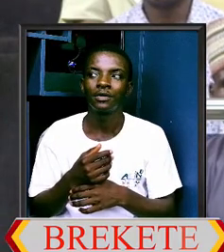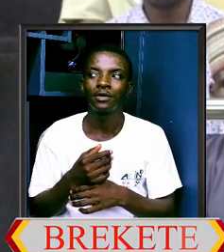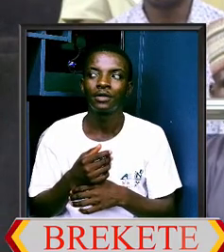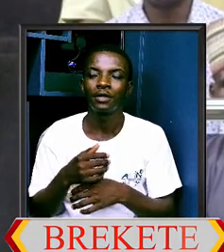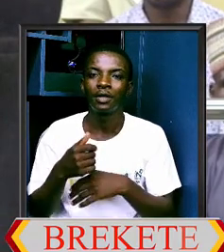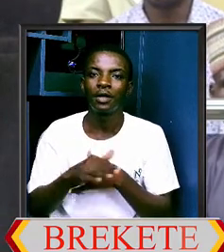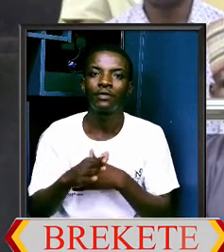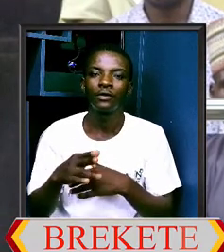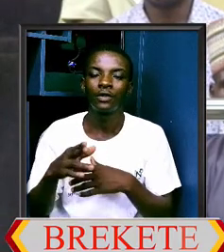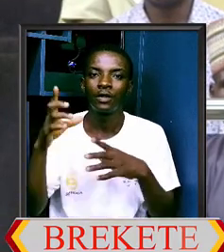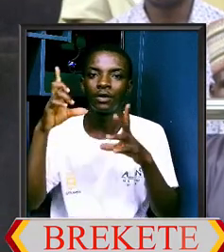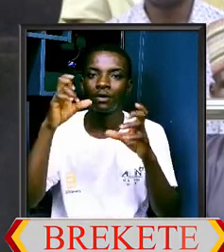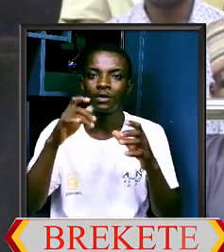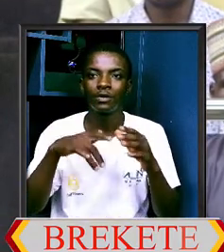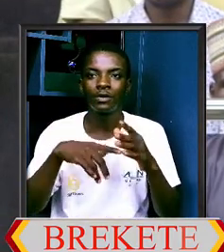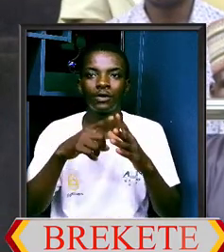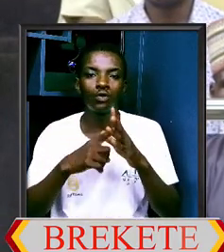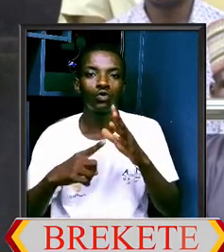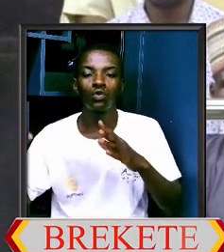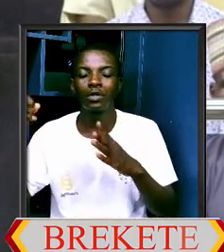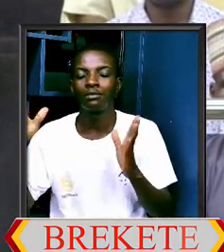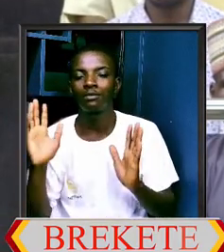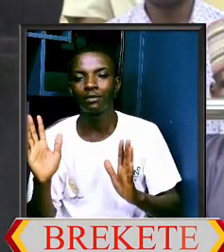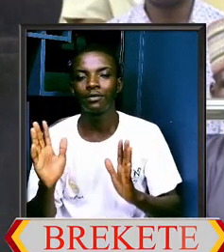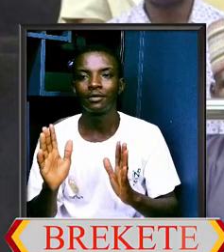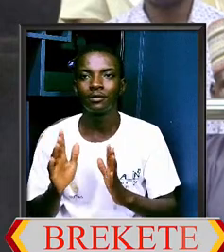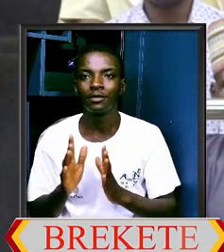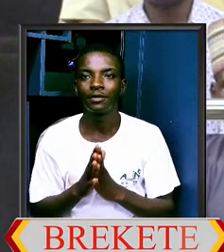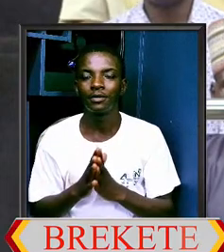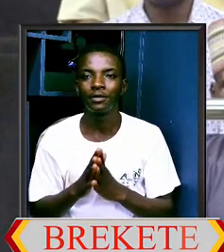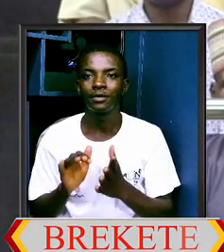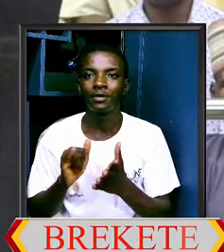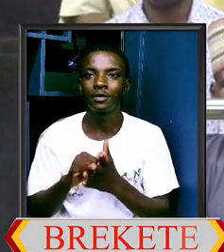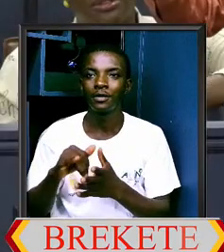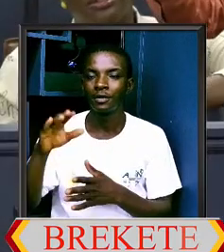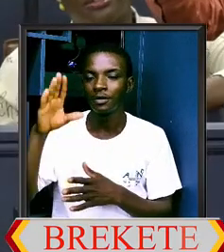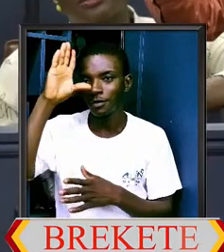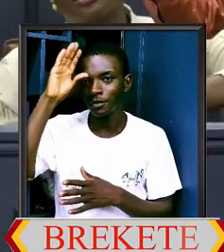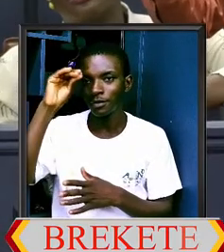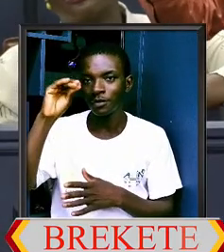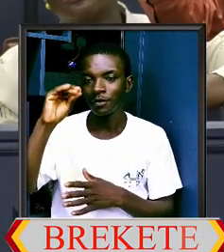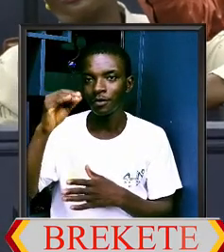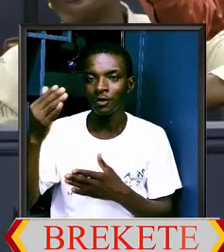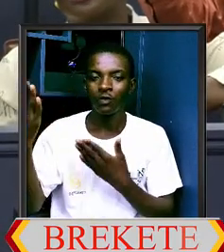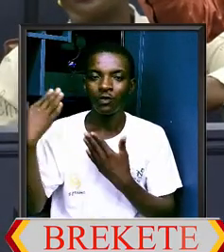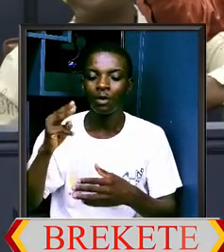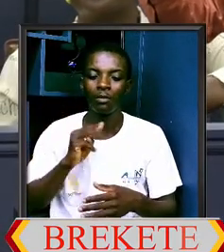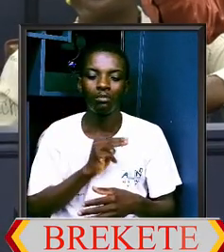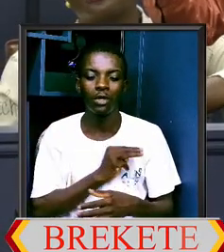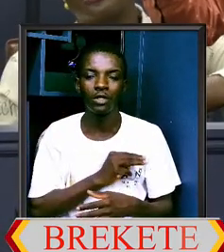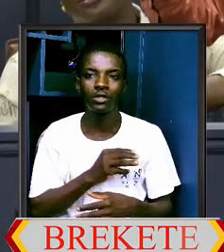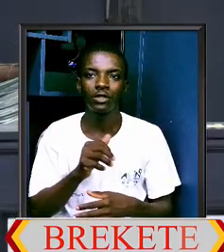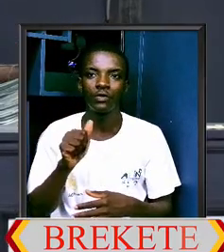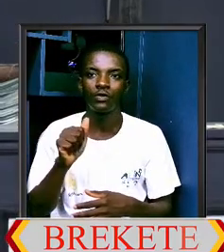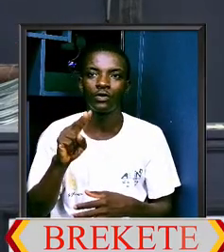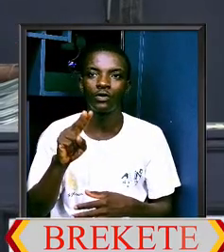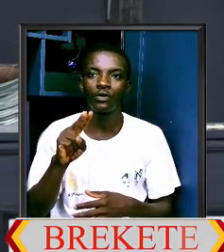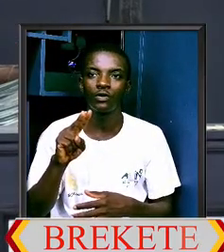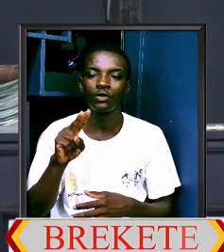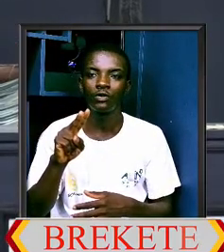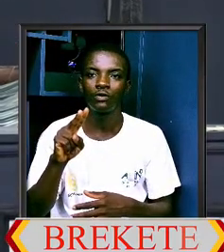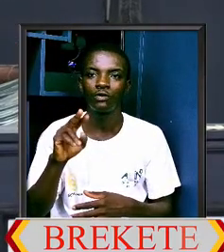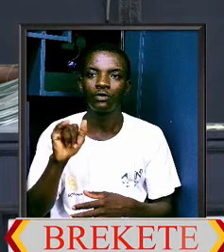photo shoots. After photo finish, you no see aeroplane. Fly away. Yeah, now this man, former minister of